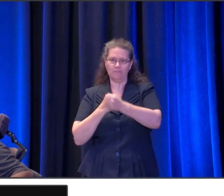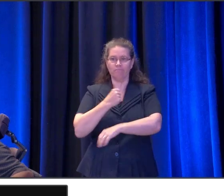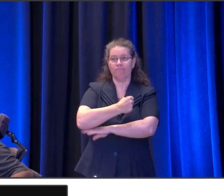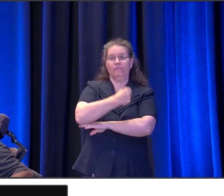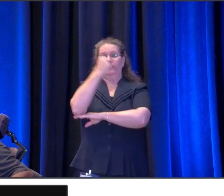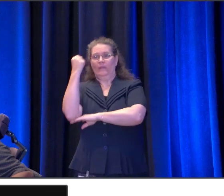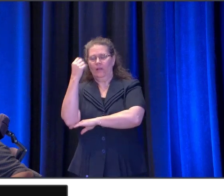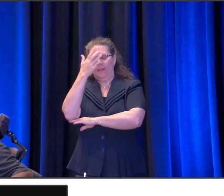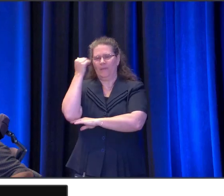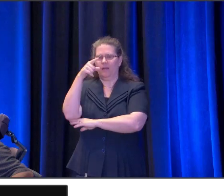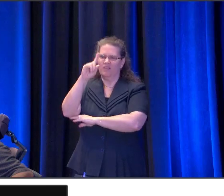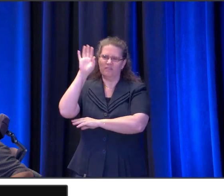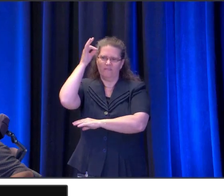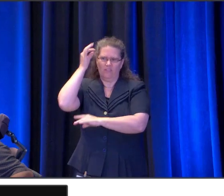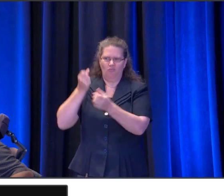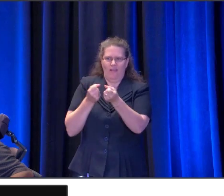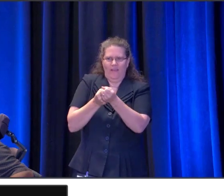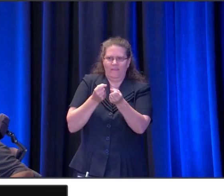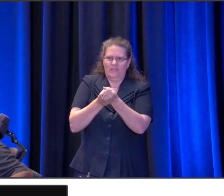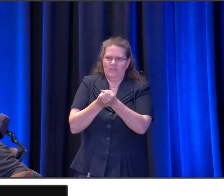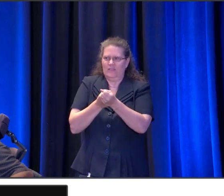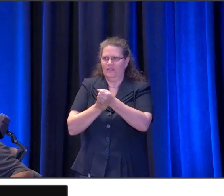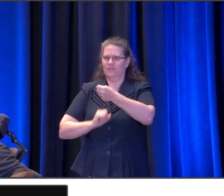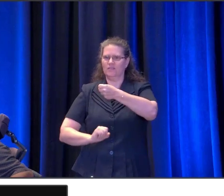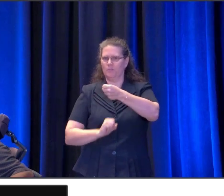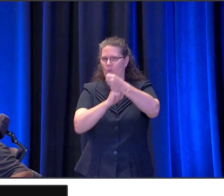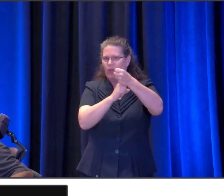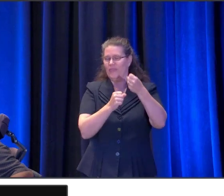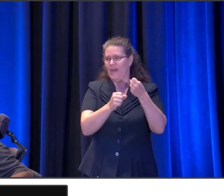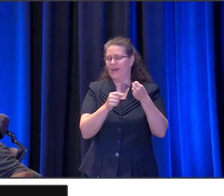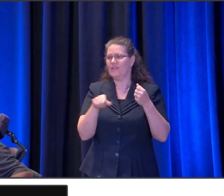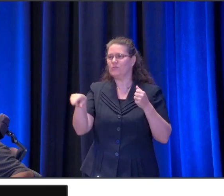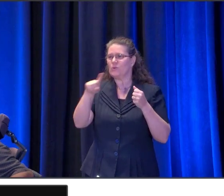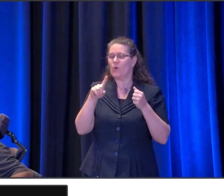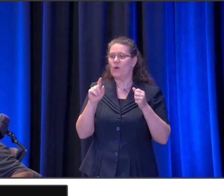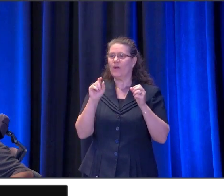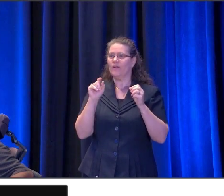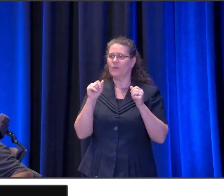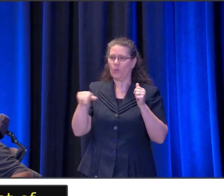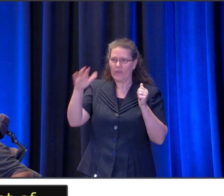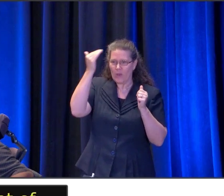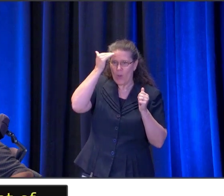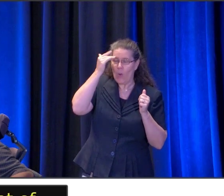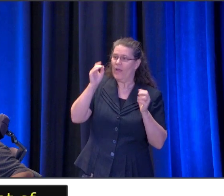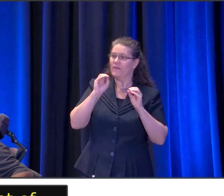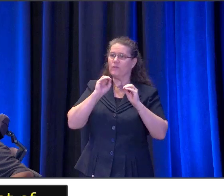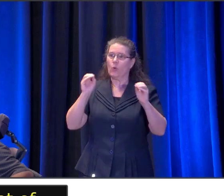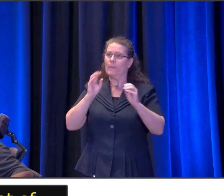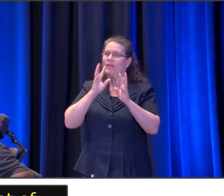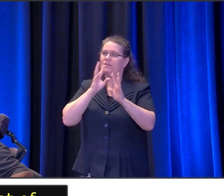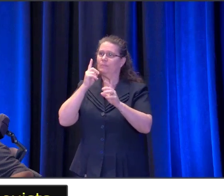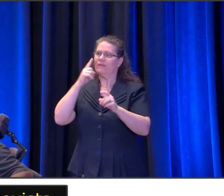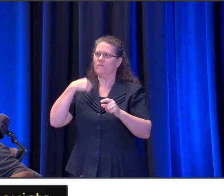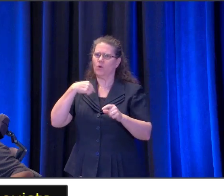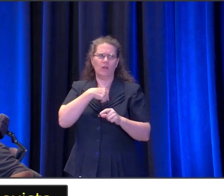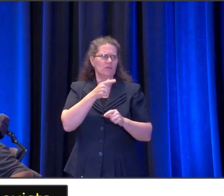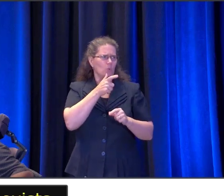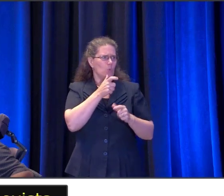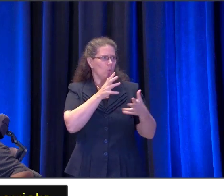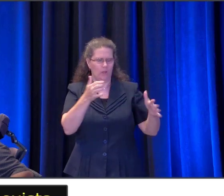been hearing a lot in the last couple days, if no one's going to speak up for us, who's going to do it, right? And so we need a presence. We